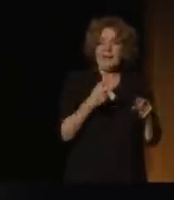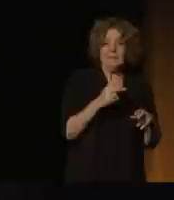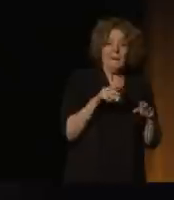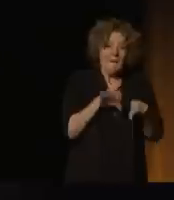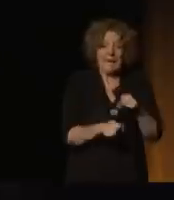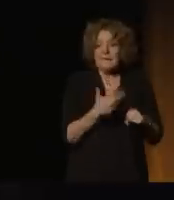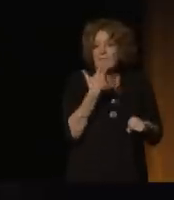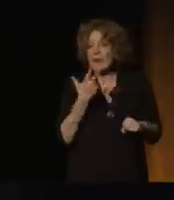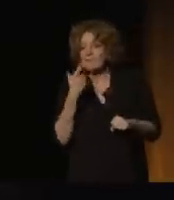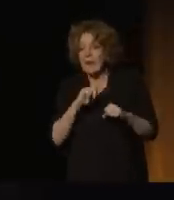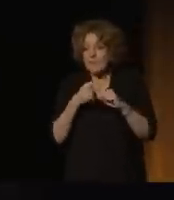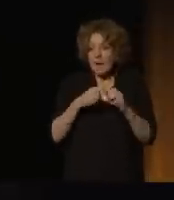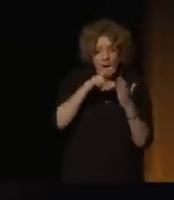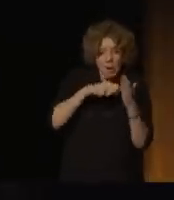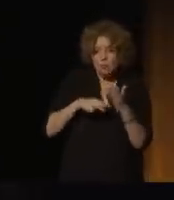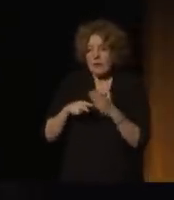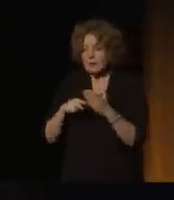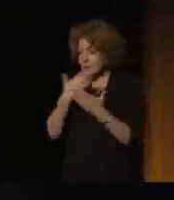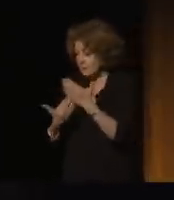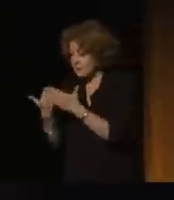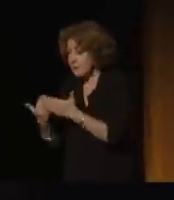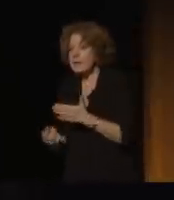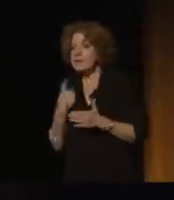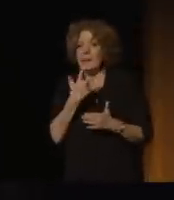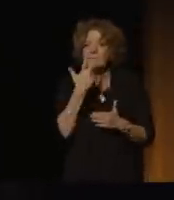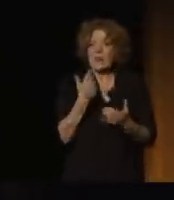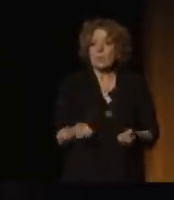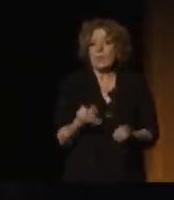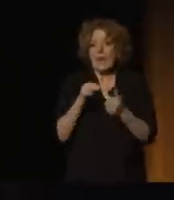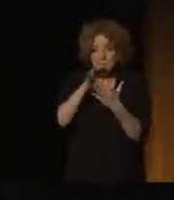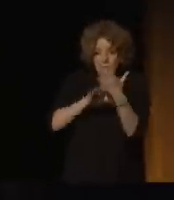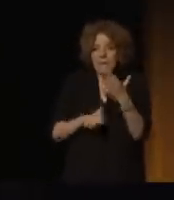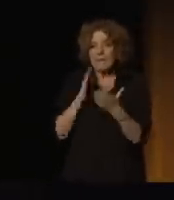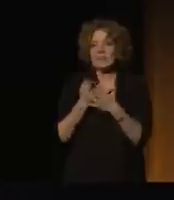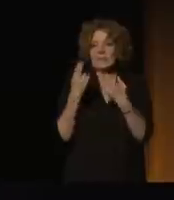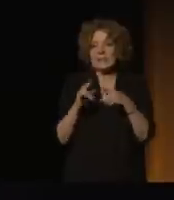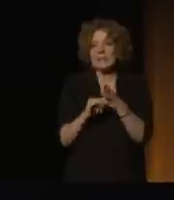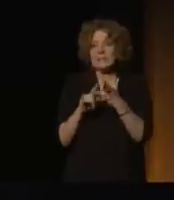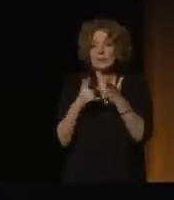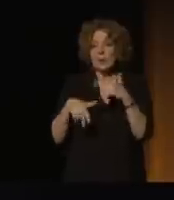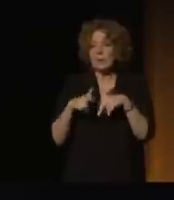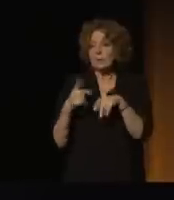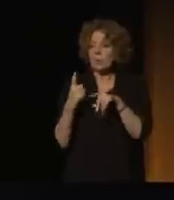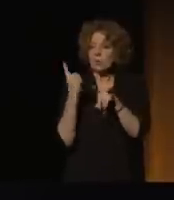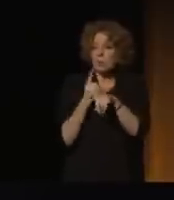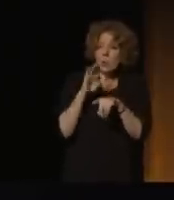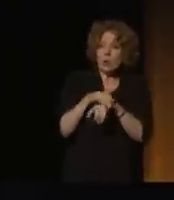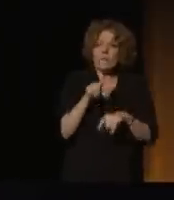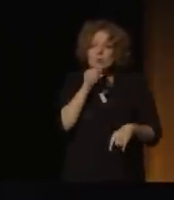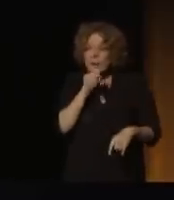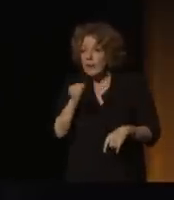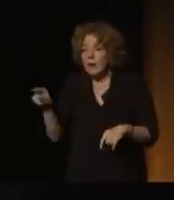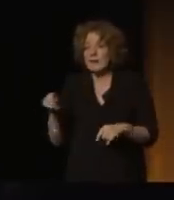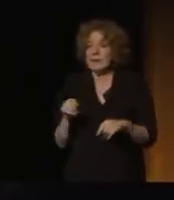but I read this scripture that says faith without works is dead. So therefore, if you can treat the way he talks on Twitter alone